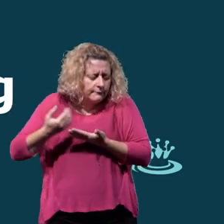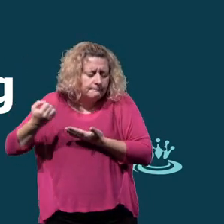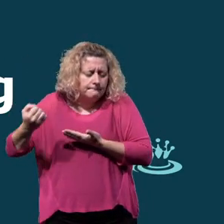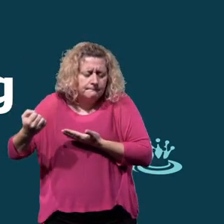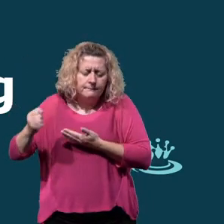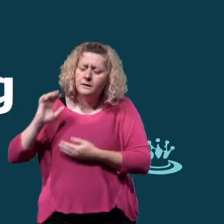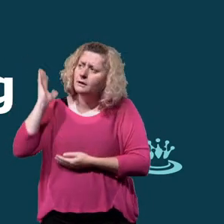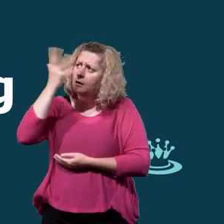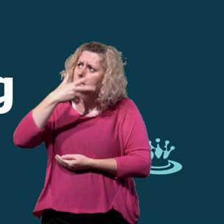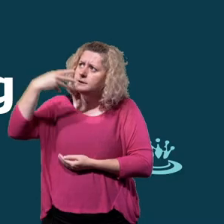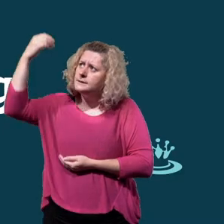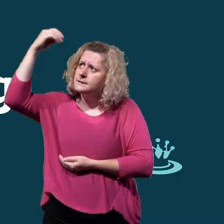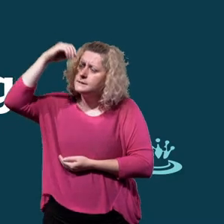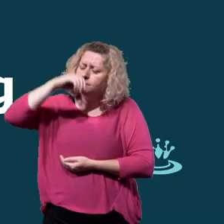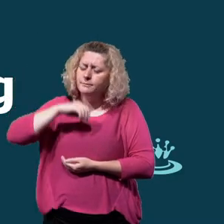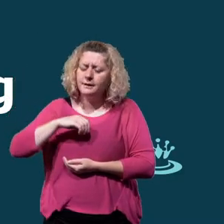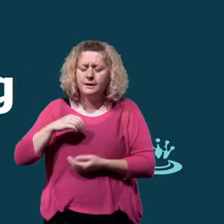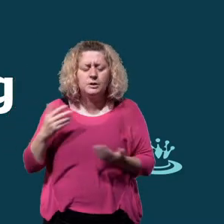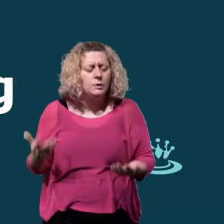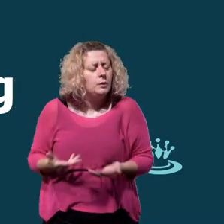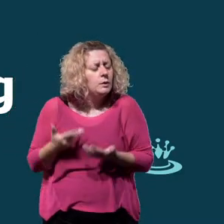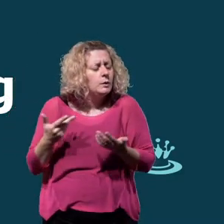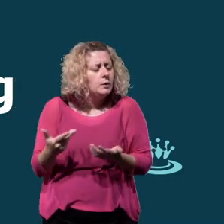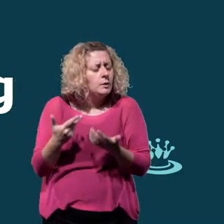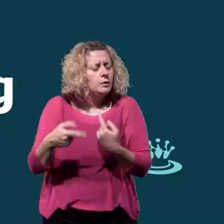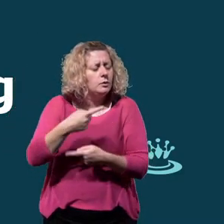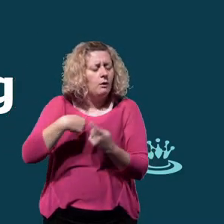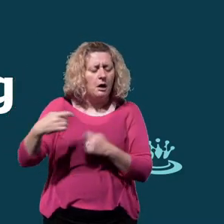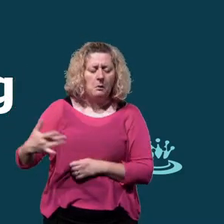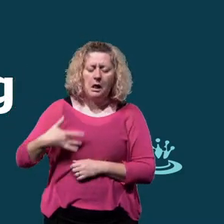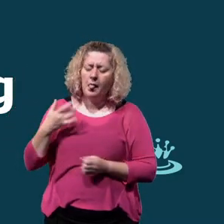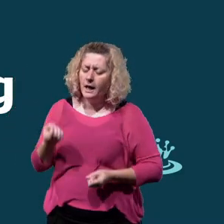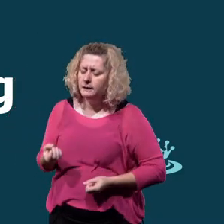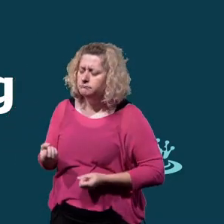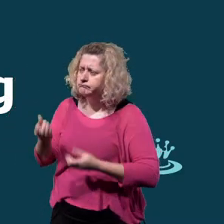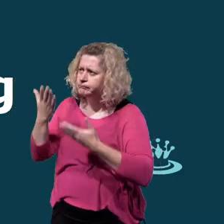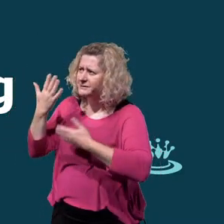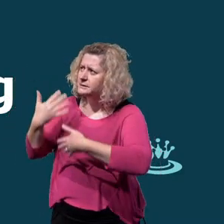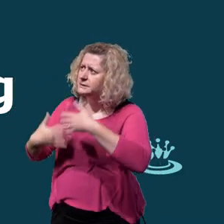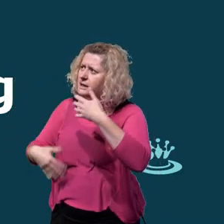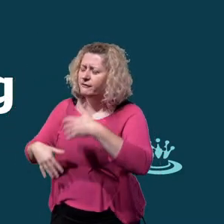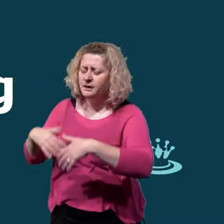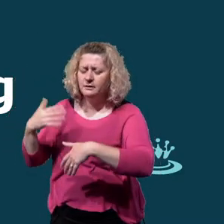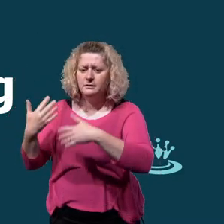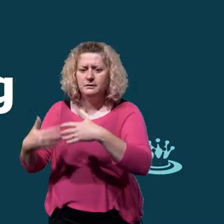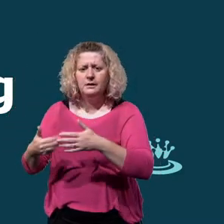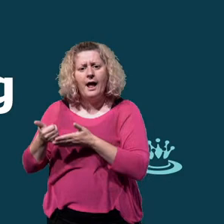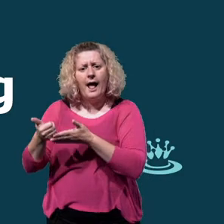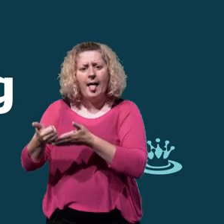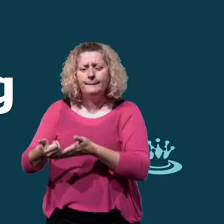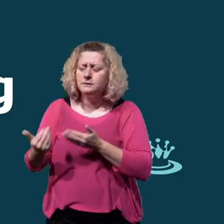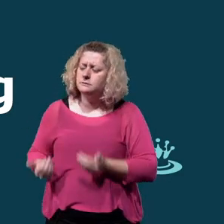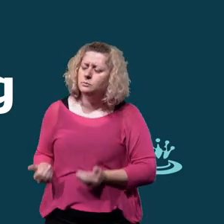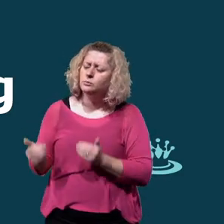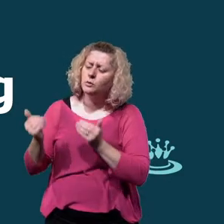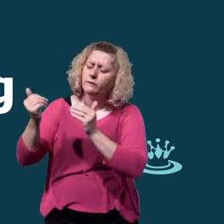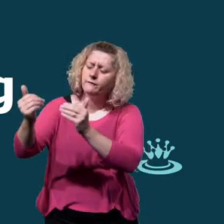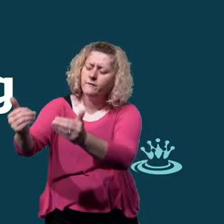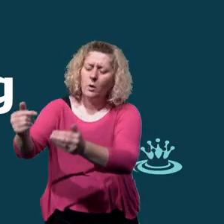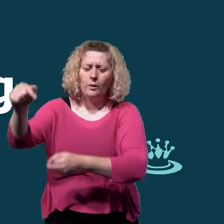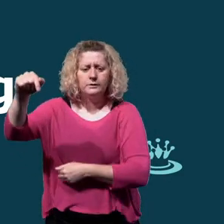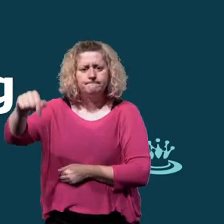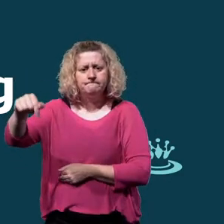offer our lives in sacrifice. Please, Lord, help us to go forward, we pray. Amen.